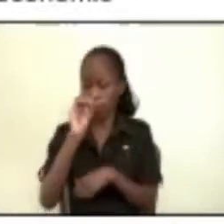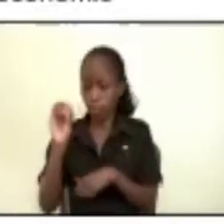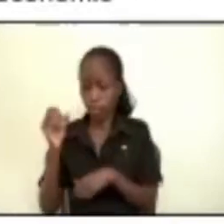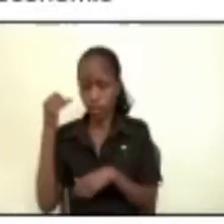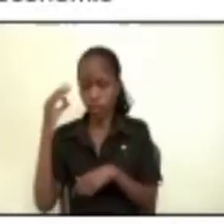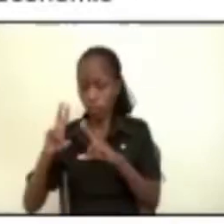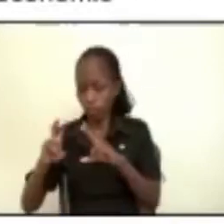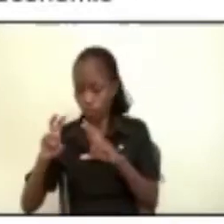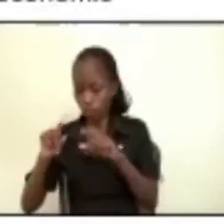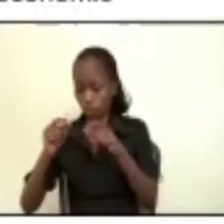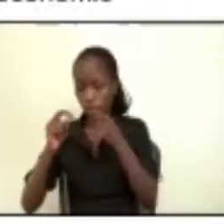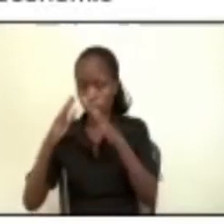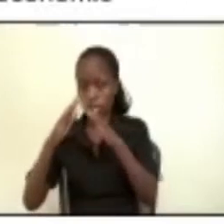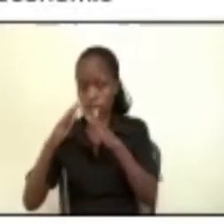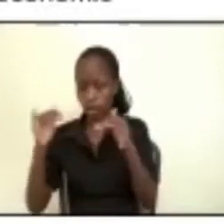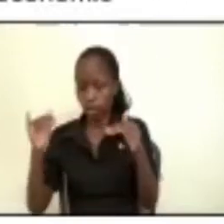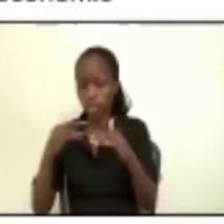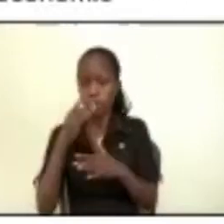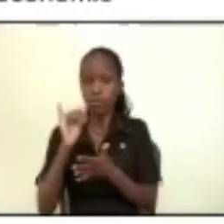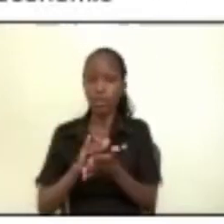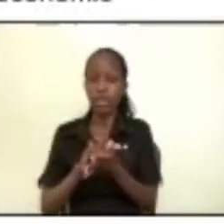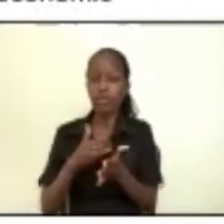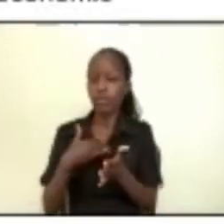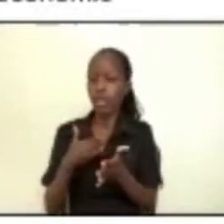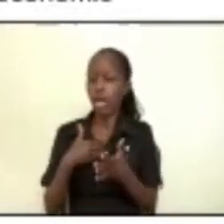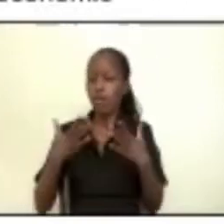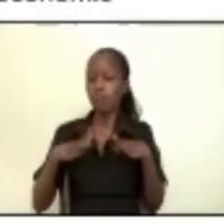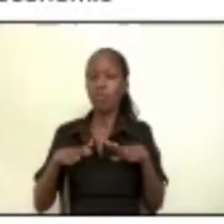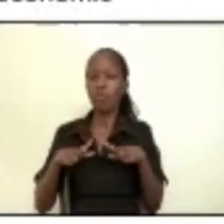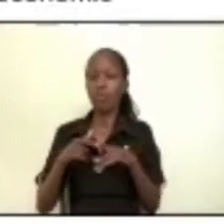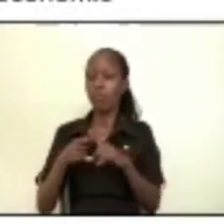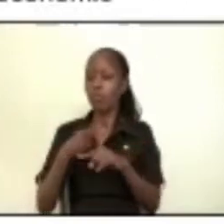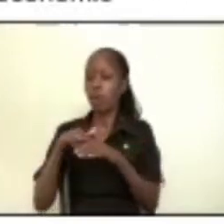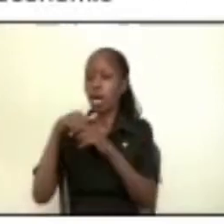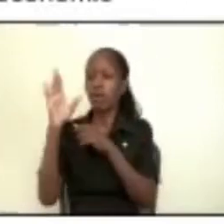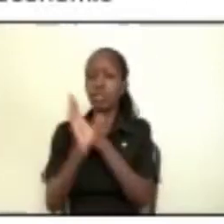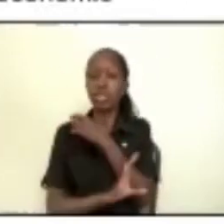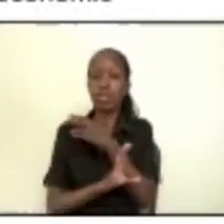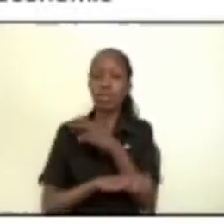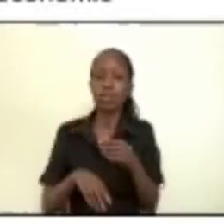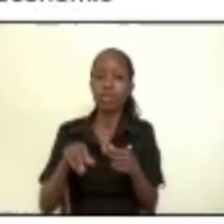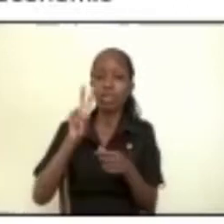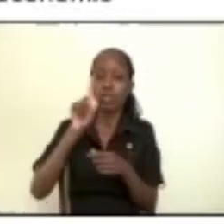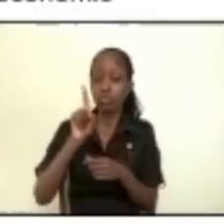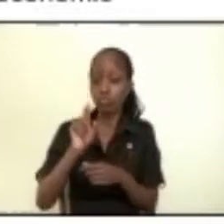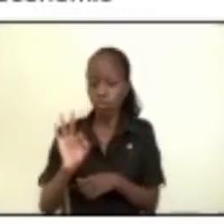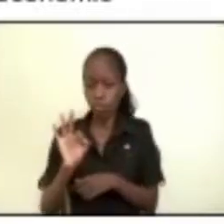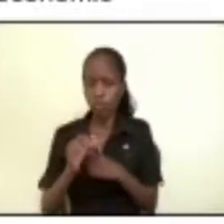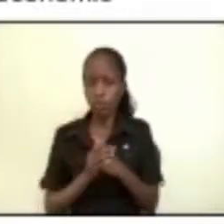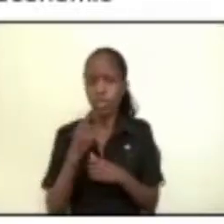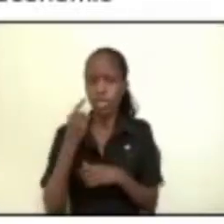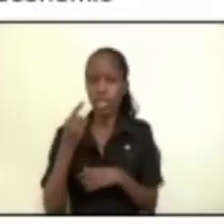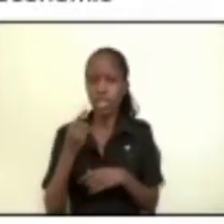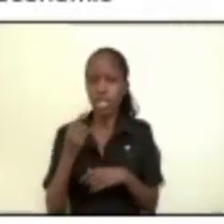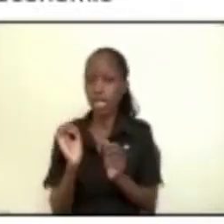surveyed media groups said they don't have correspondents in other African countries. 2/3 of them just have no way